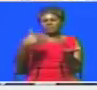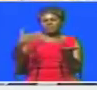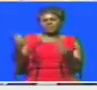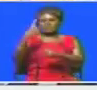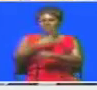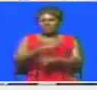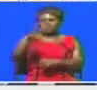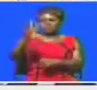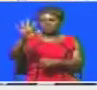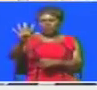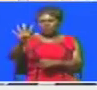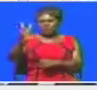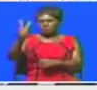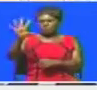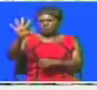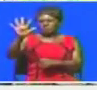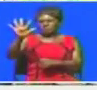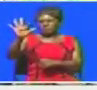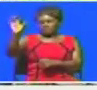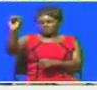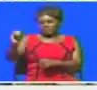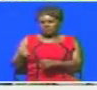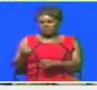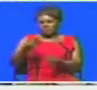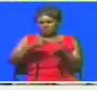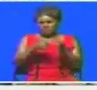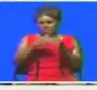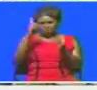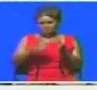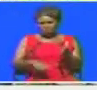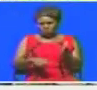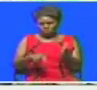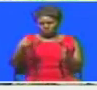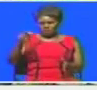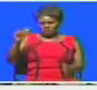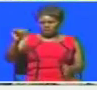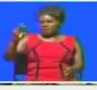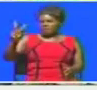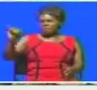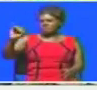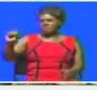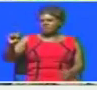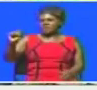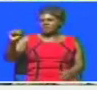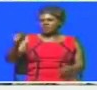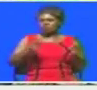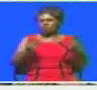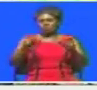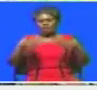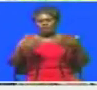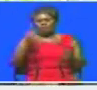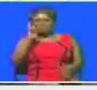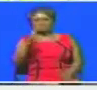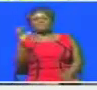by 25% to 35%. What that means is it puts Naivas at control of how and how they view their